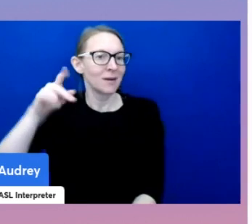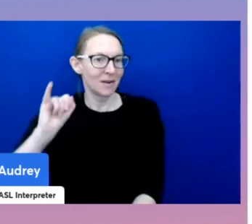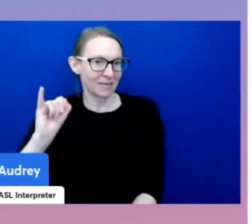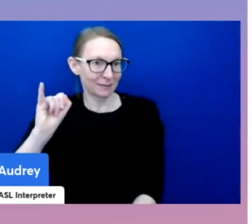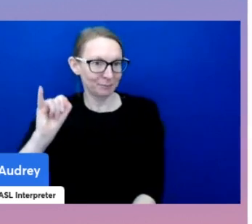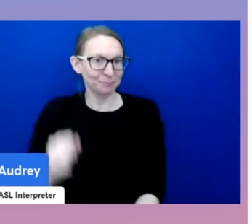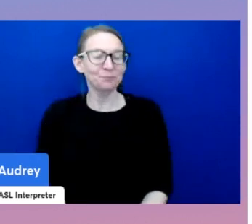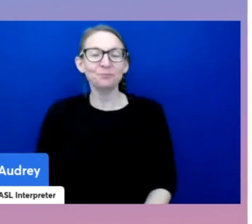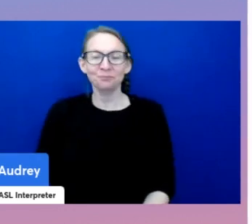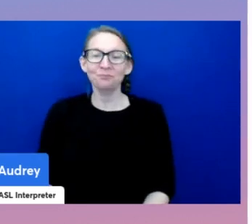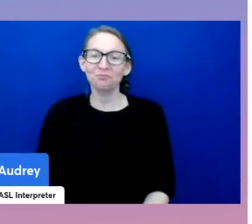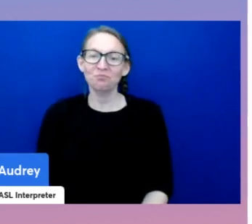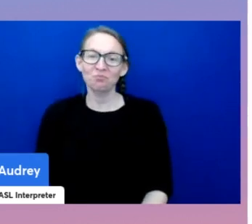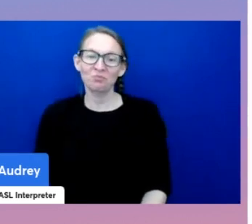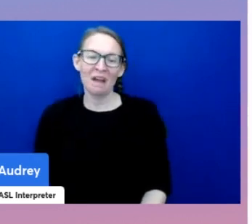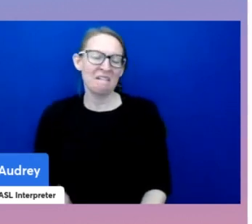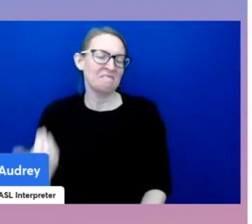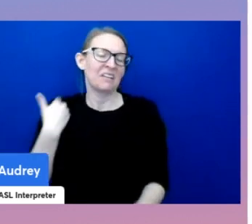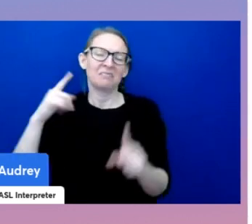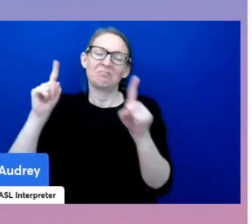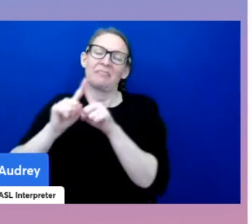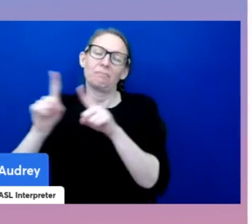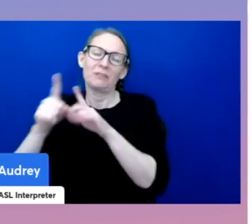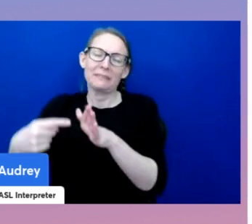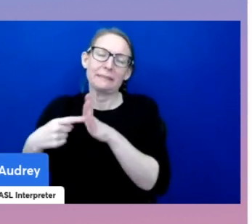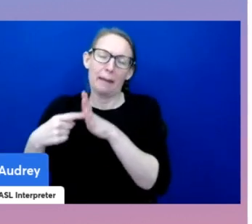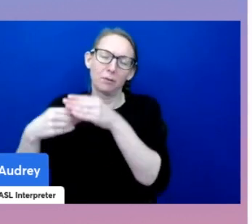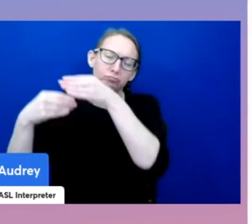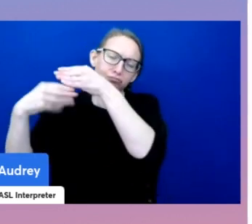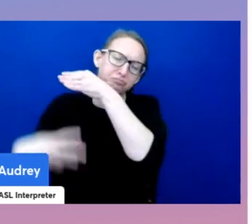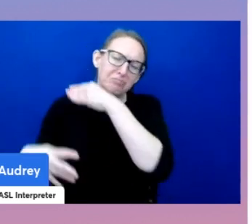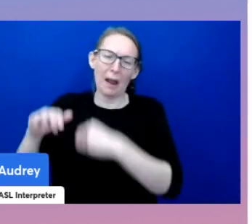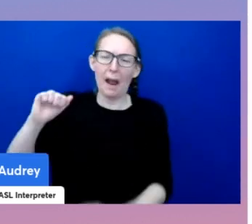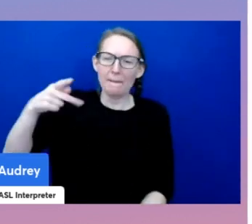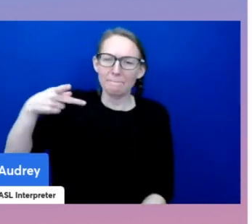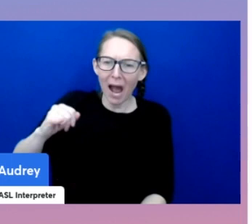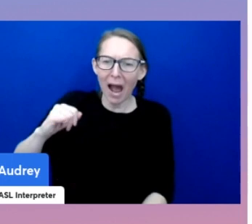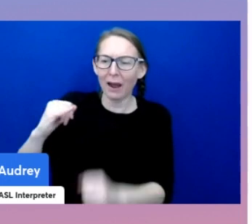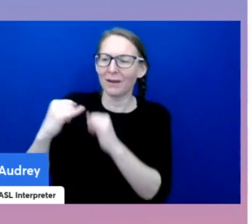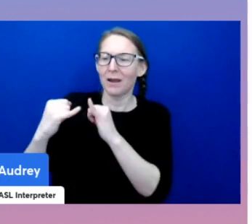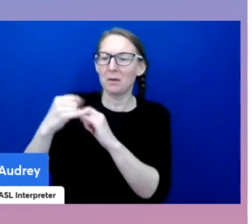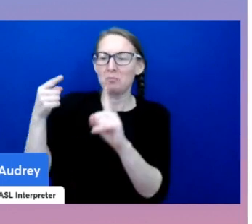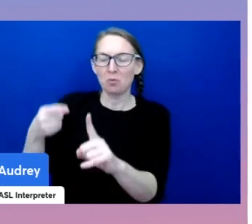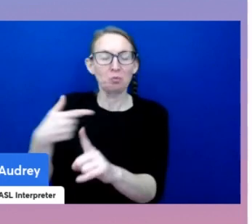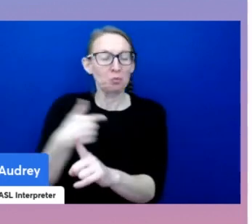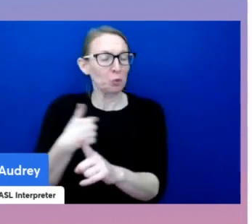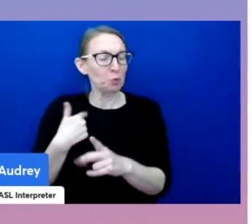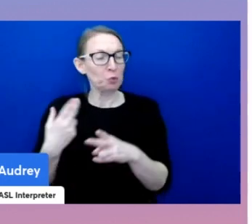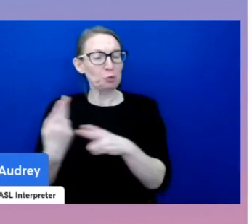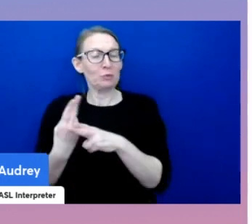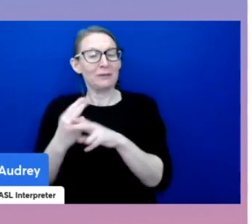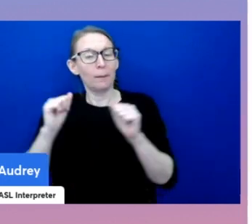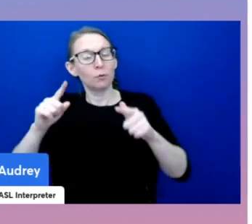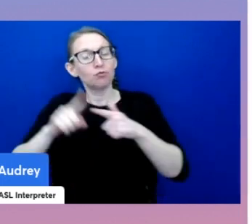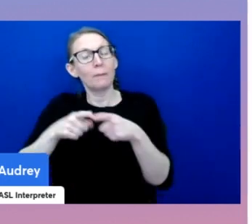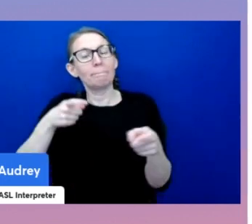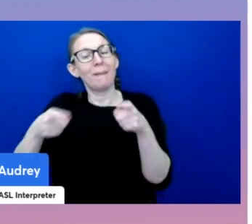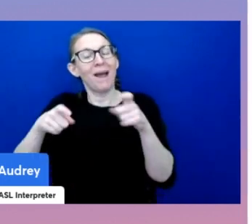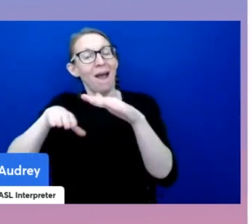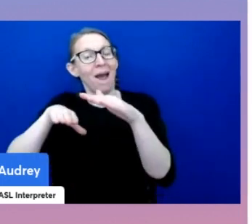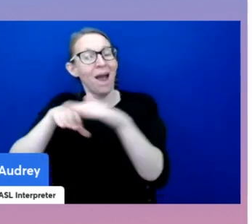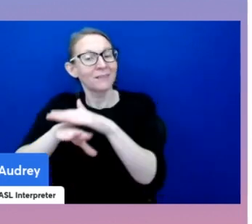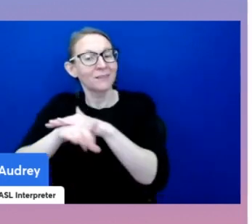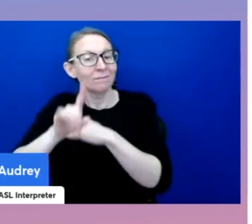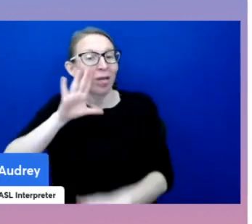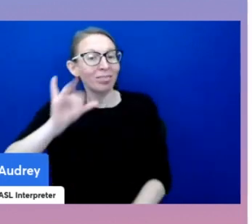So I have a handful of examples of API endpoints that we use to manage access to the